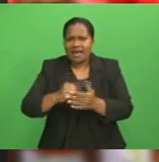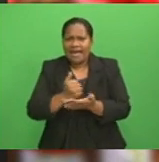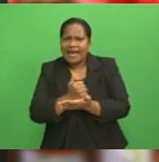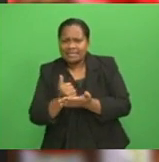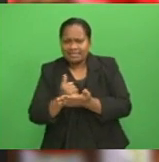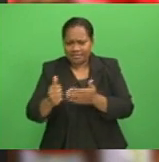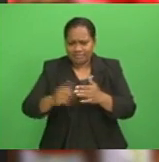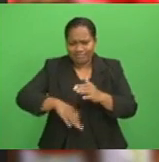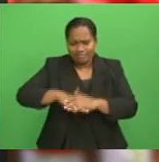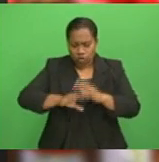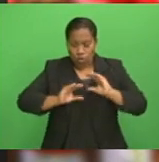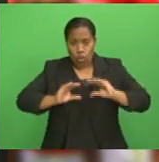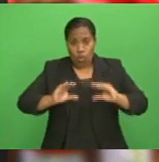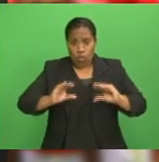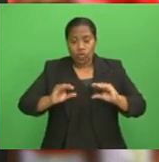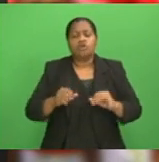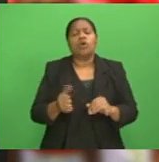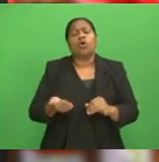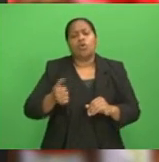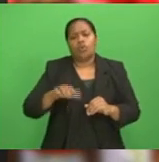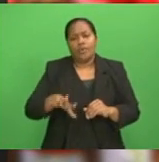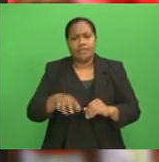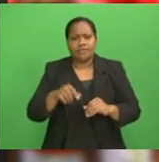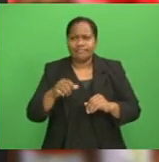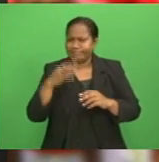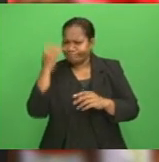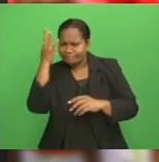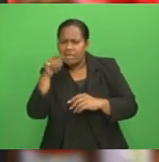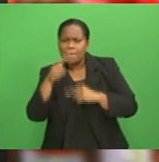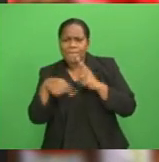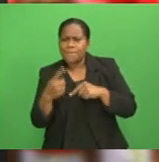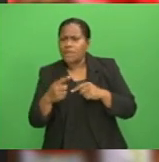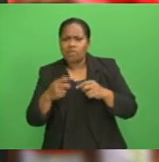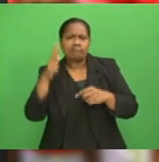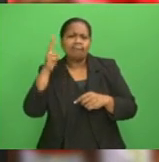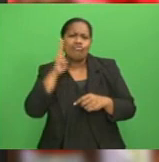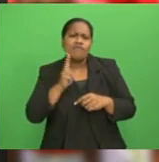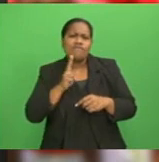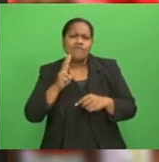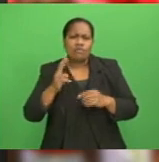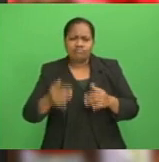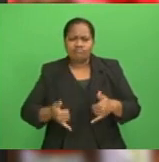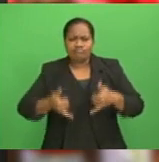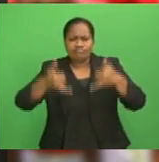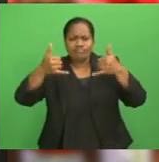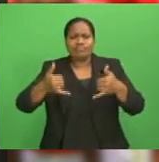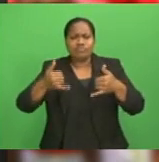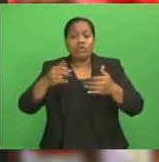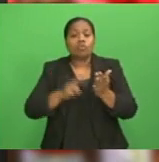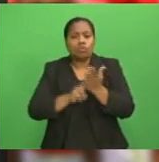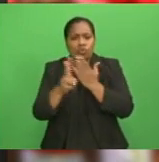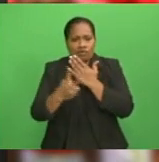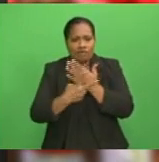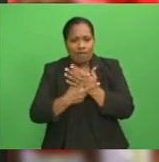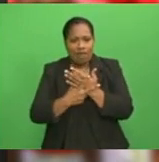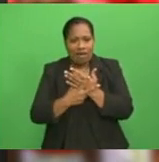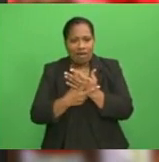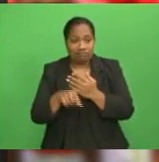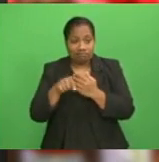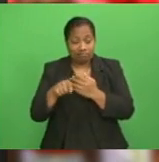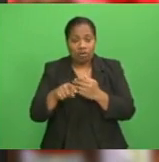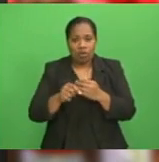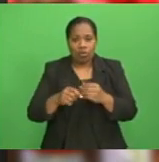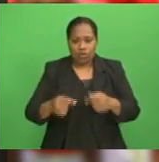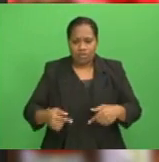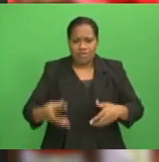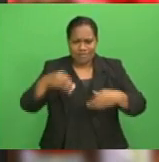Rondu has raised concerns about the Vodafone Fiji fact being scheduled for November. As one of the districts competing for the top 6 spots in